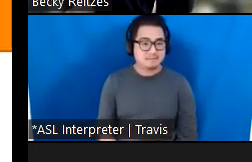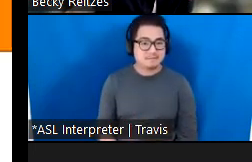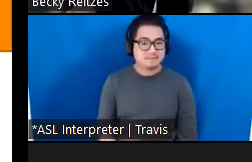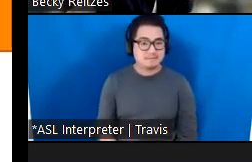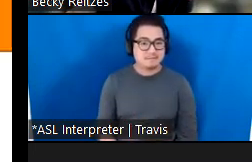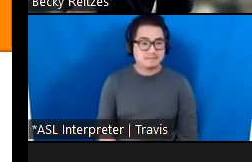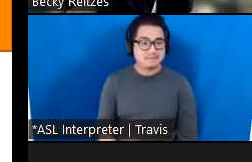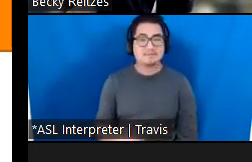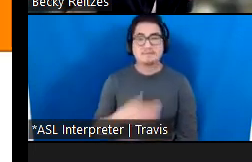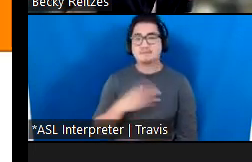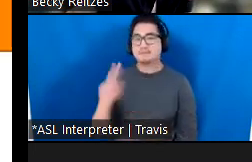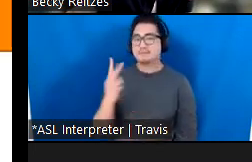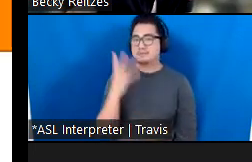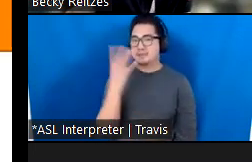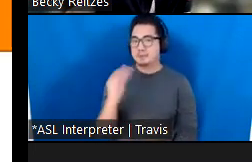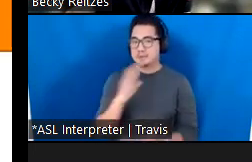And my second lovely picture.